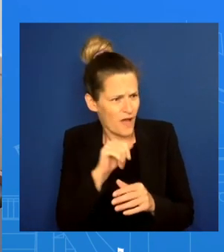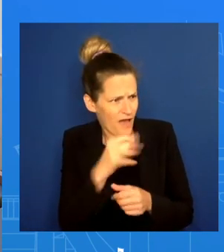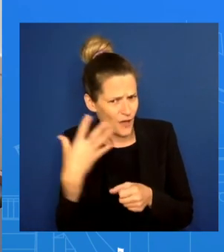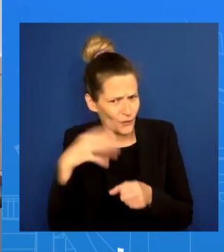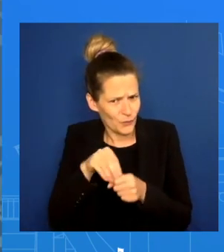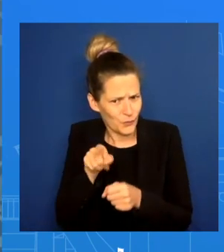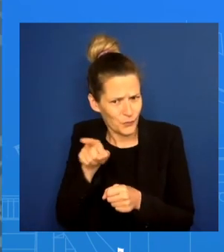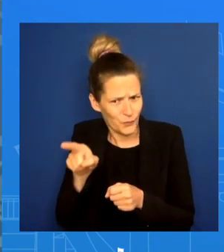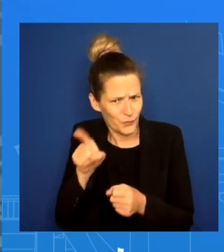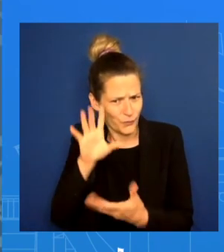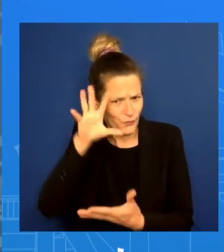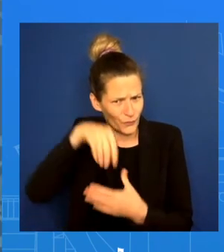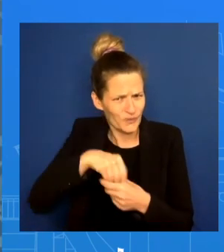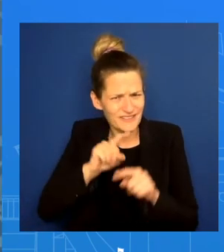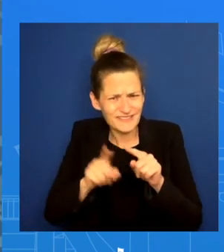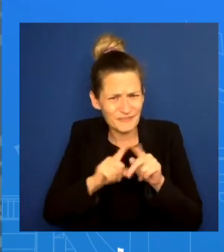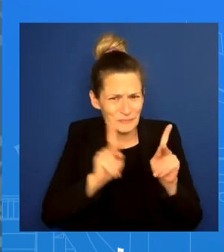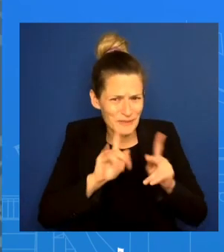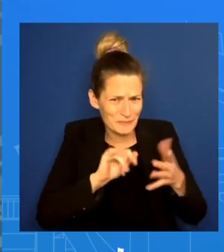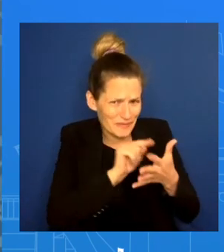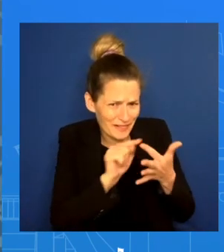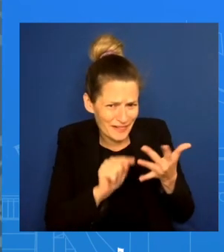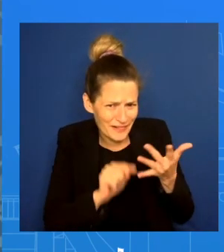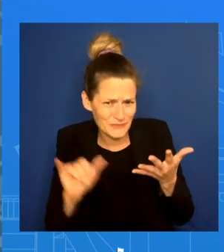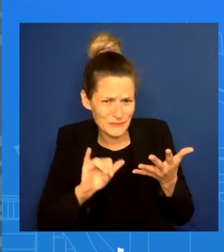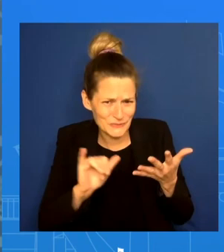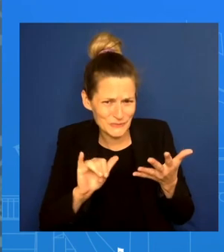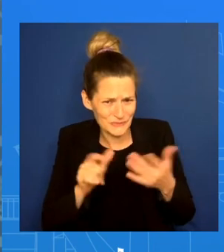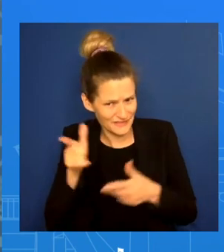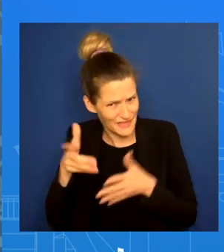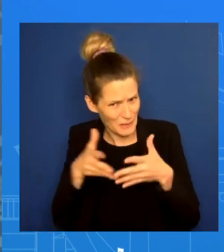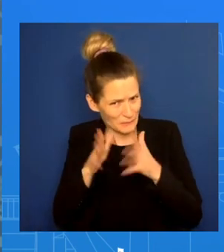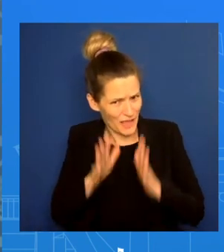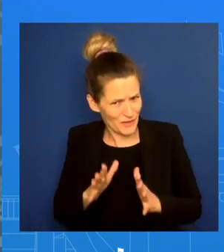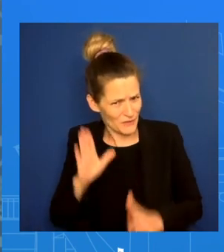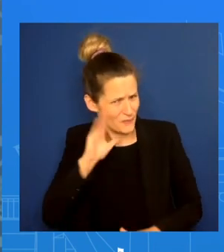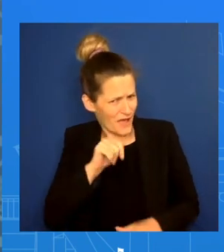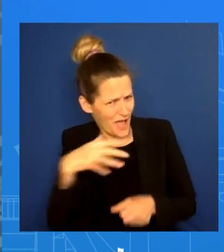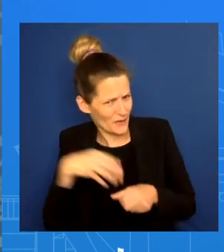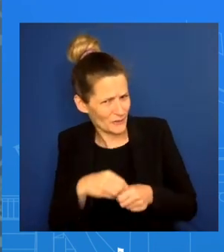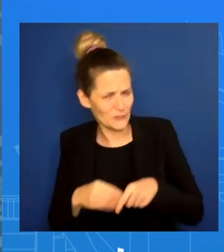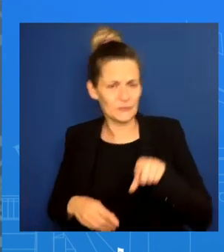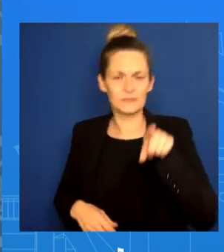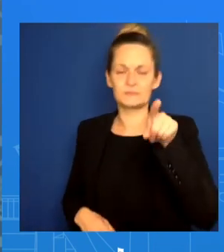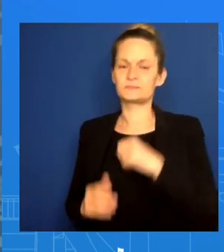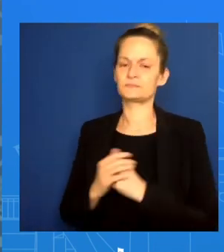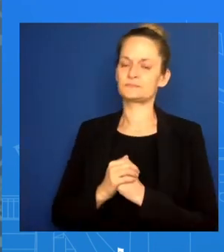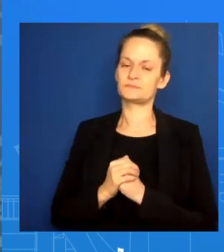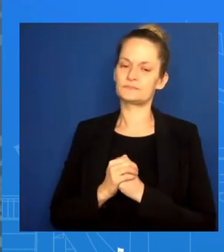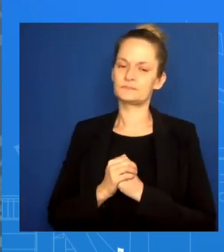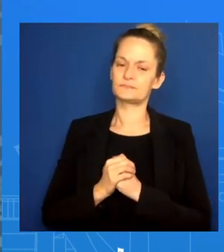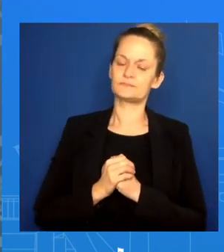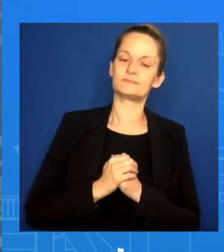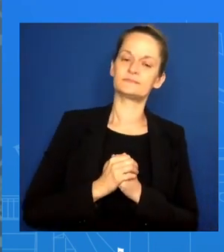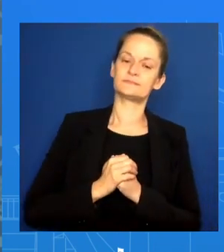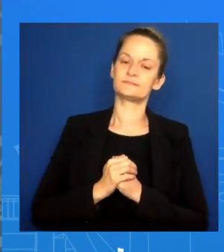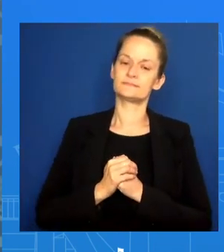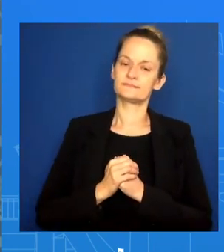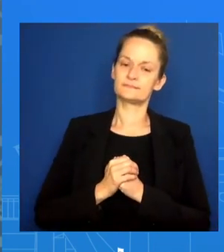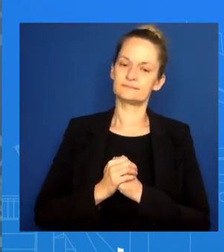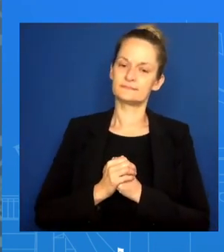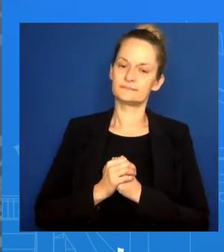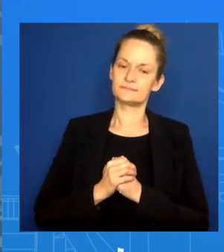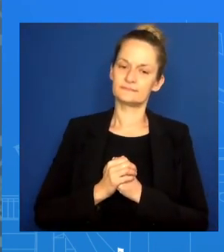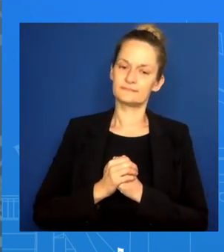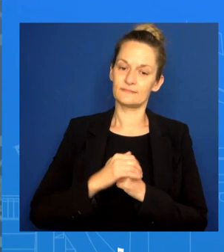exchange? I don't want to talk specifically about what the modalities of the deal is. You mentioned the word exchange. I'm just not going to get into